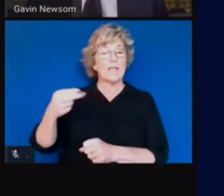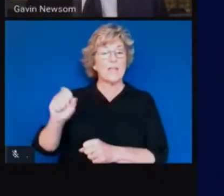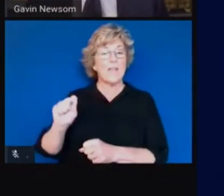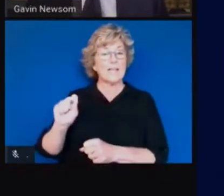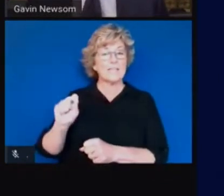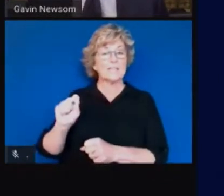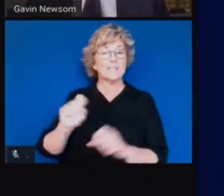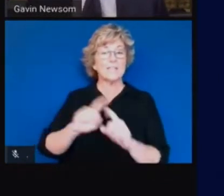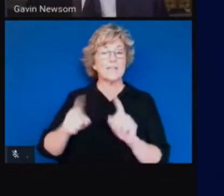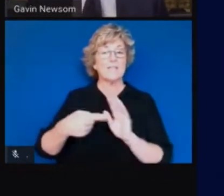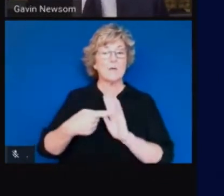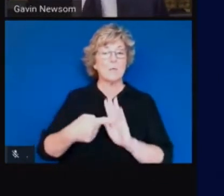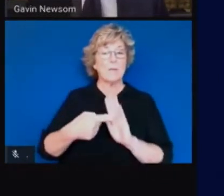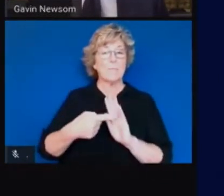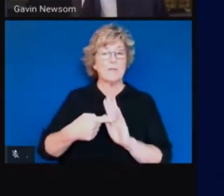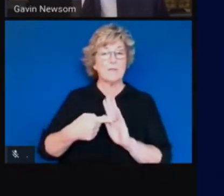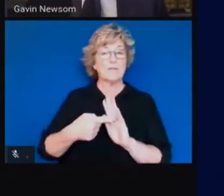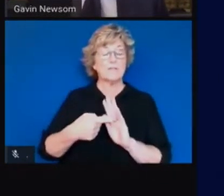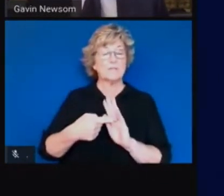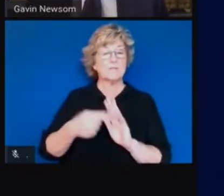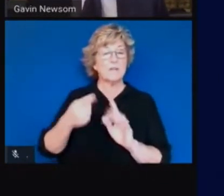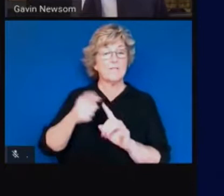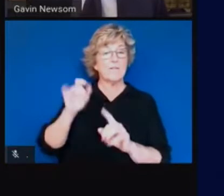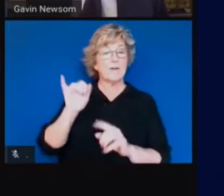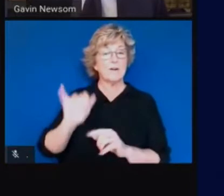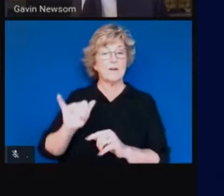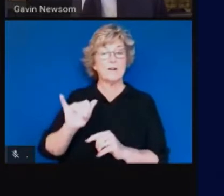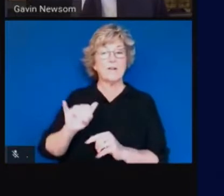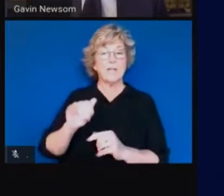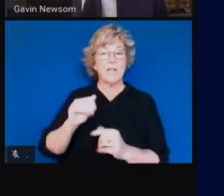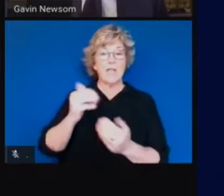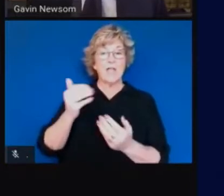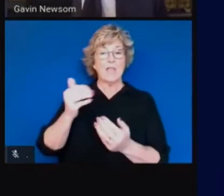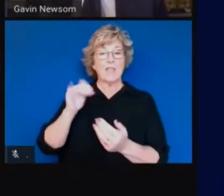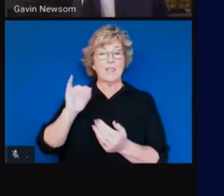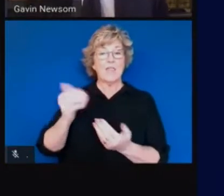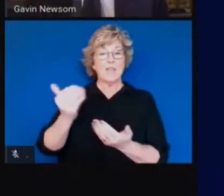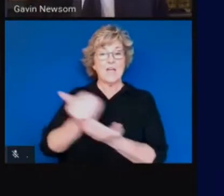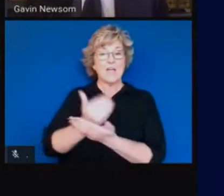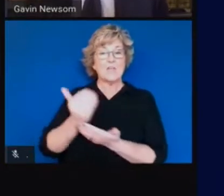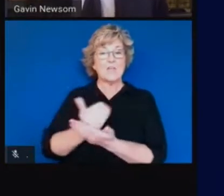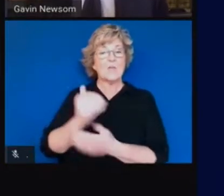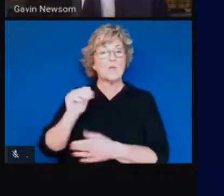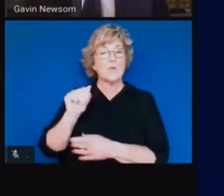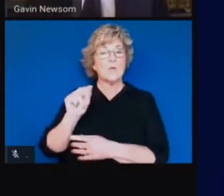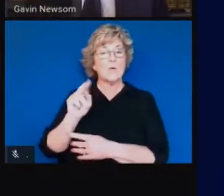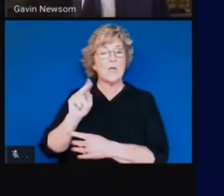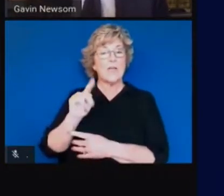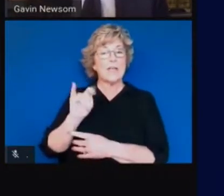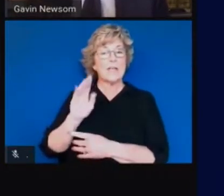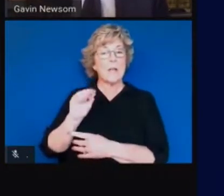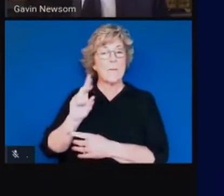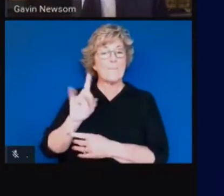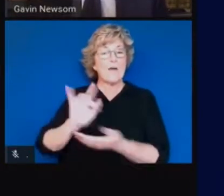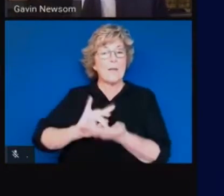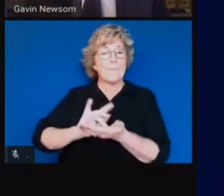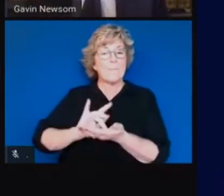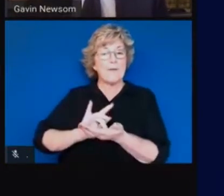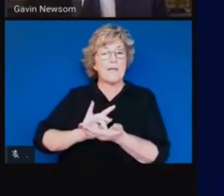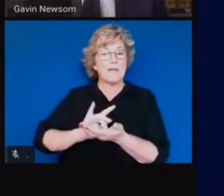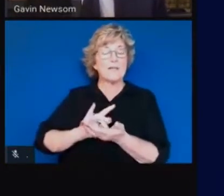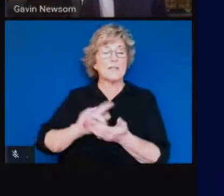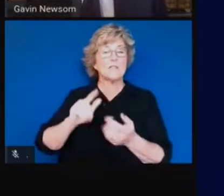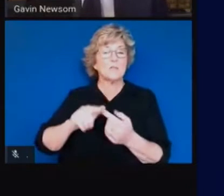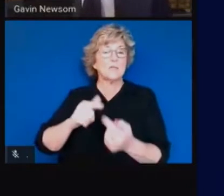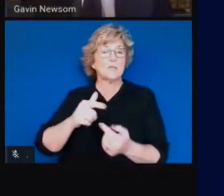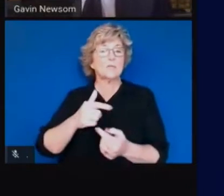number of representatives from HHS about this monoclonal antibody strategy, and they're going to be providing some resources to do some